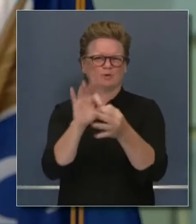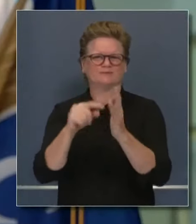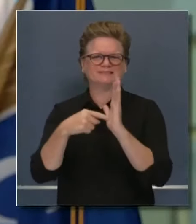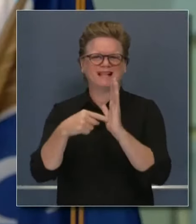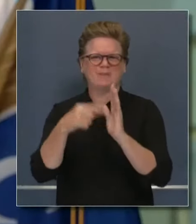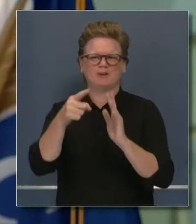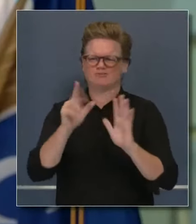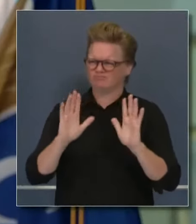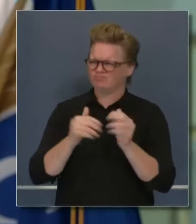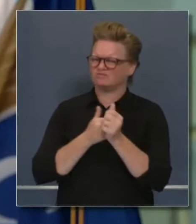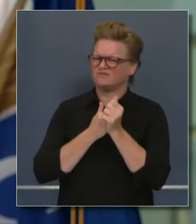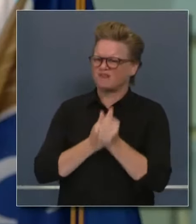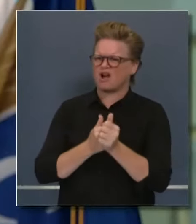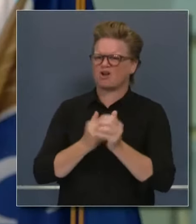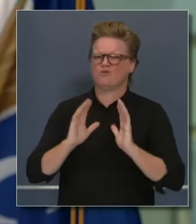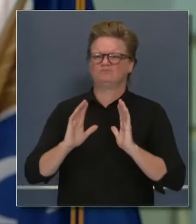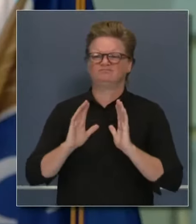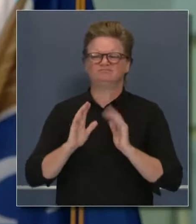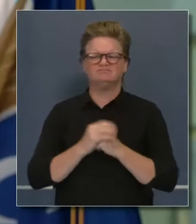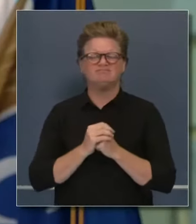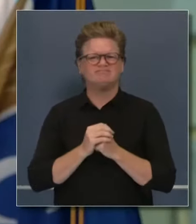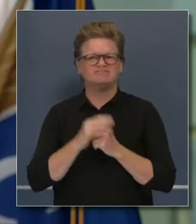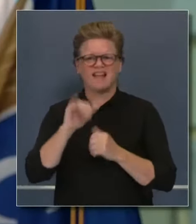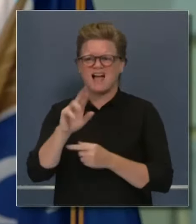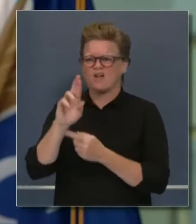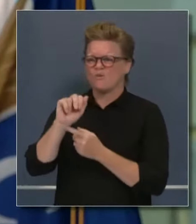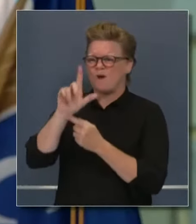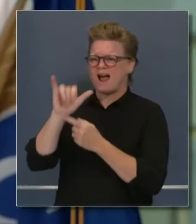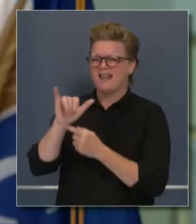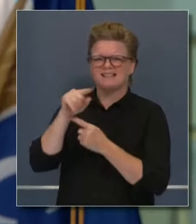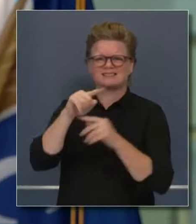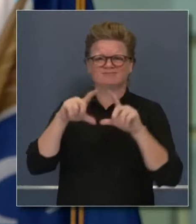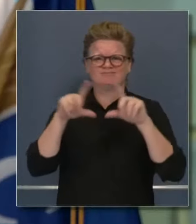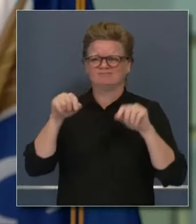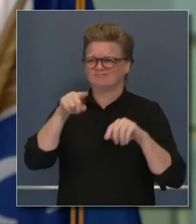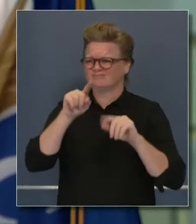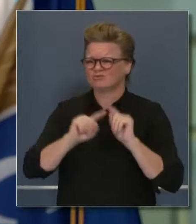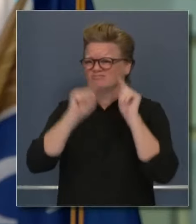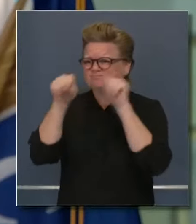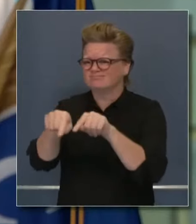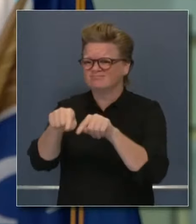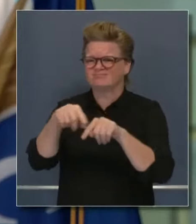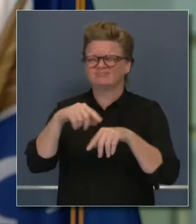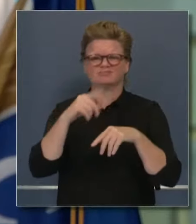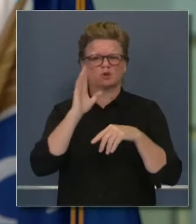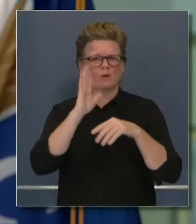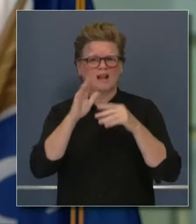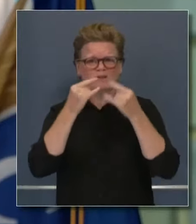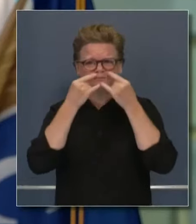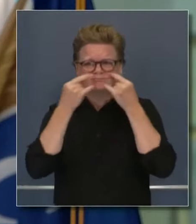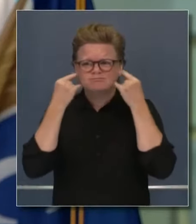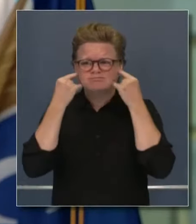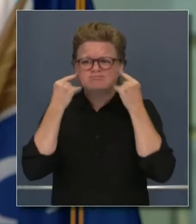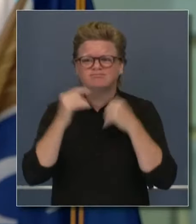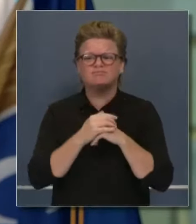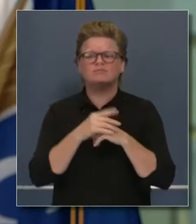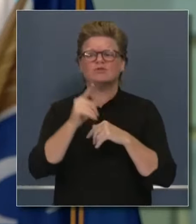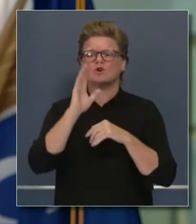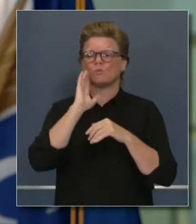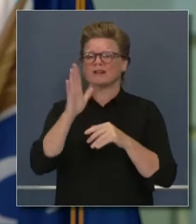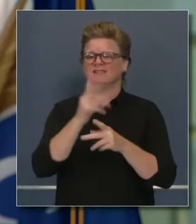risk. I think one has to do that with their eyes wide open, very soberly, and we all have to